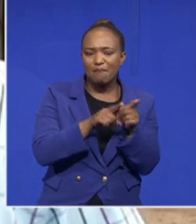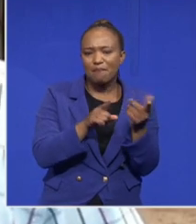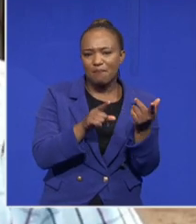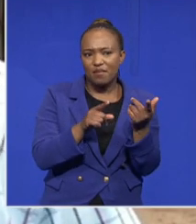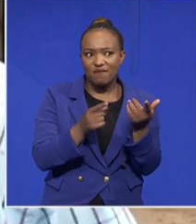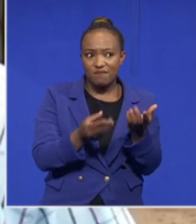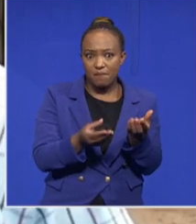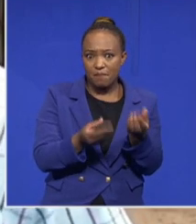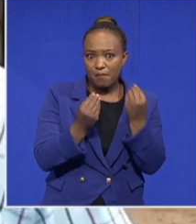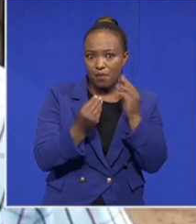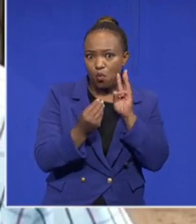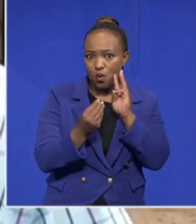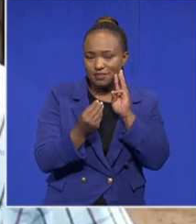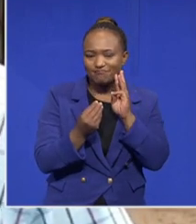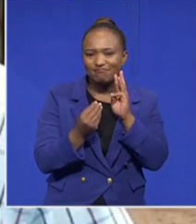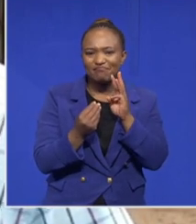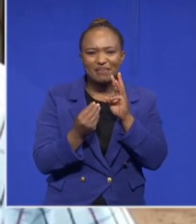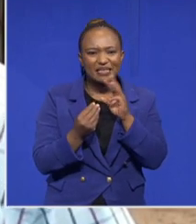water, it's filthy.